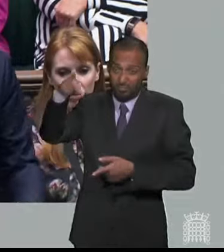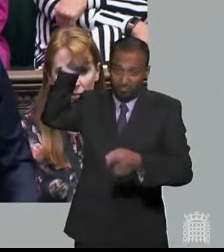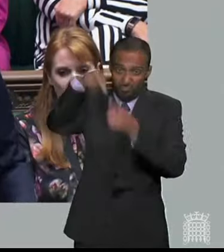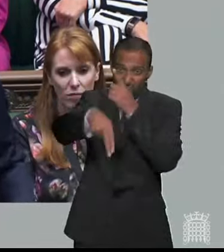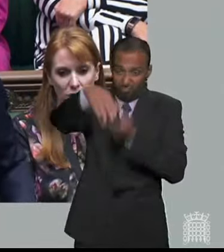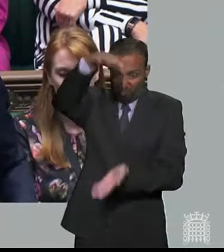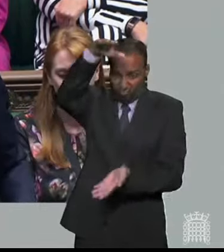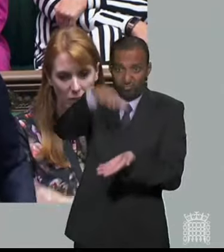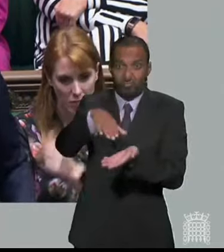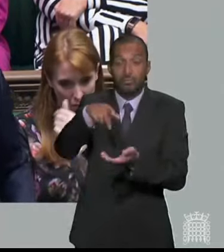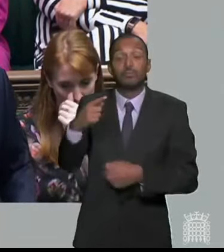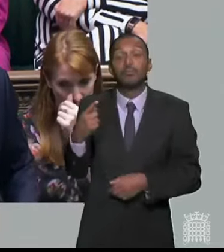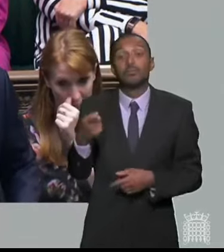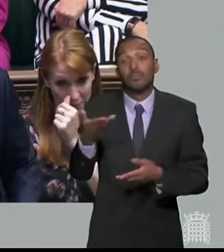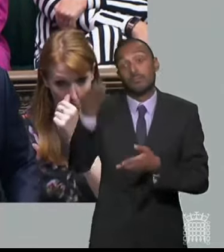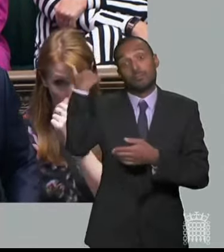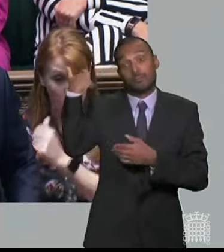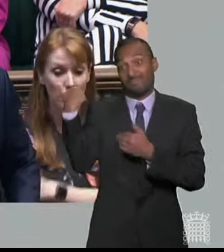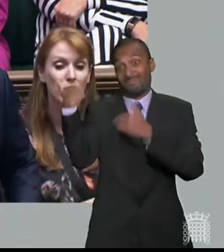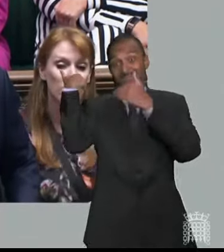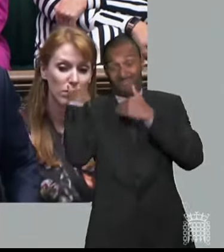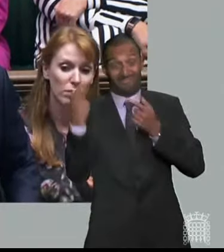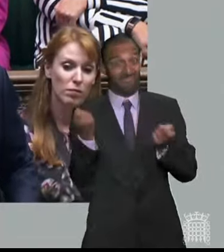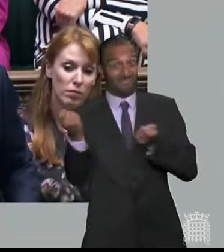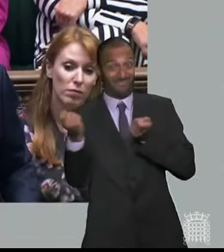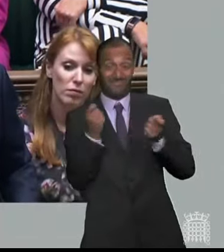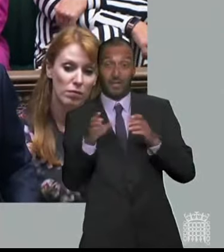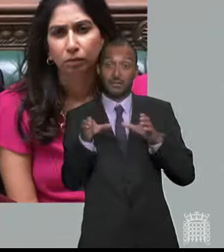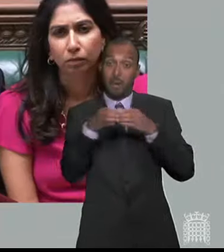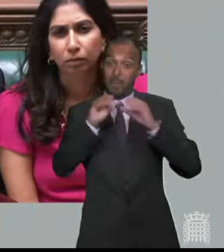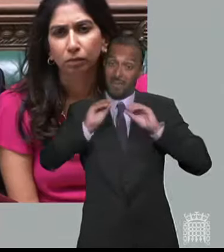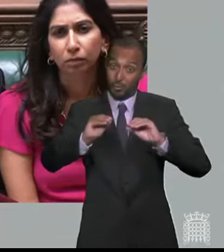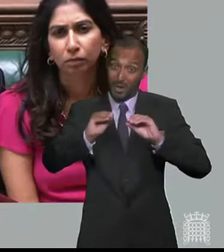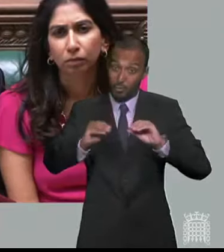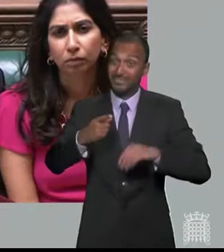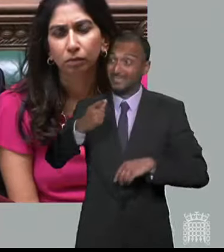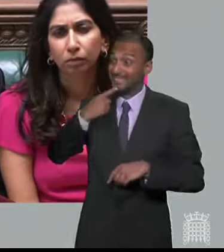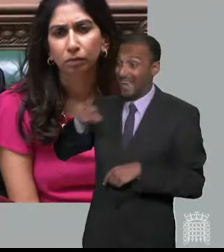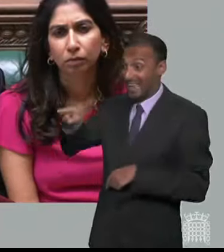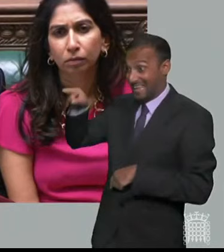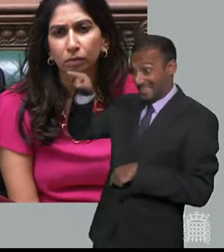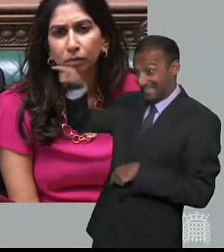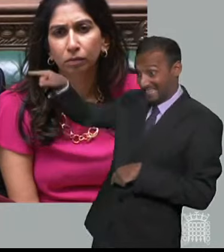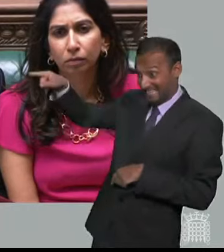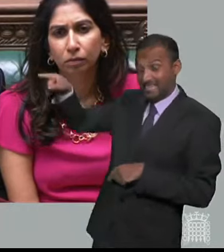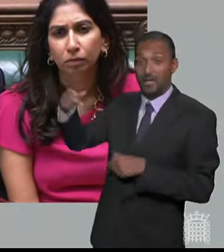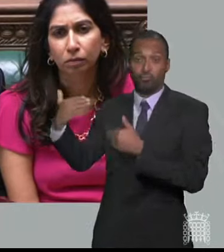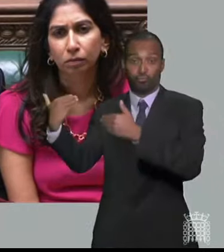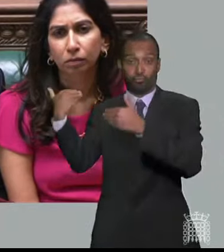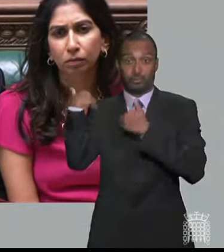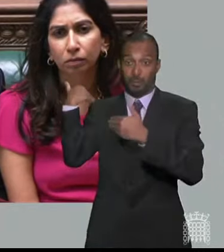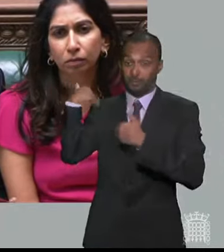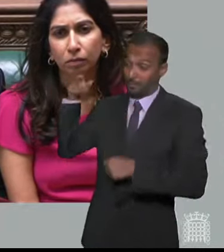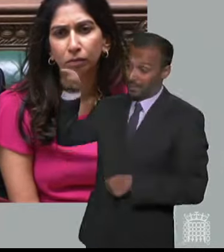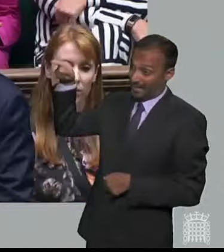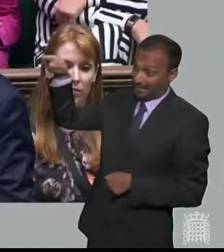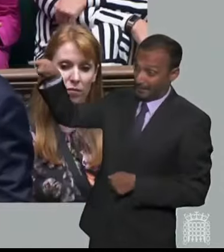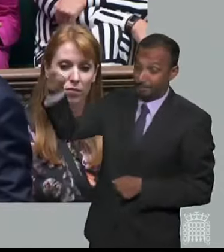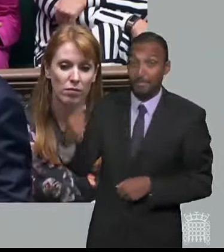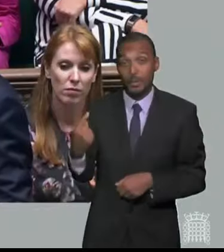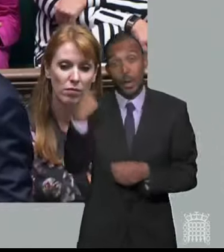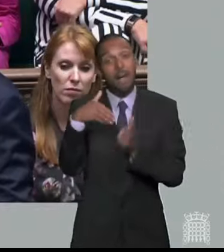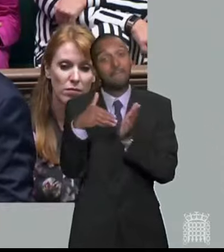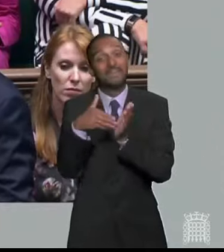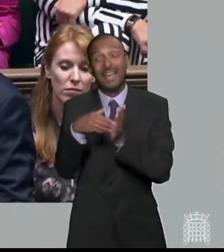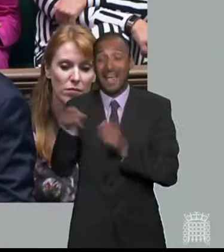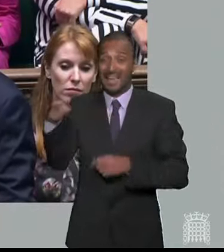for Education says he is personally responsible. Now, on Monday, he leapt to his own defence, saying it's